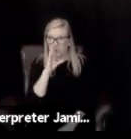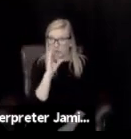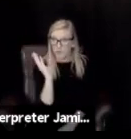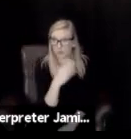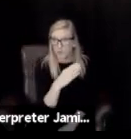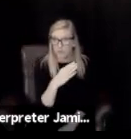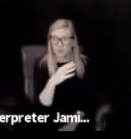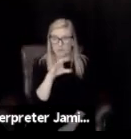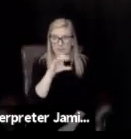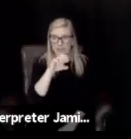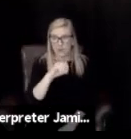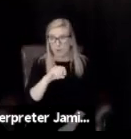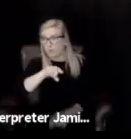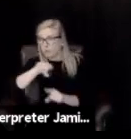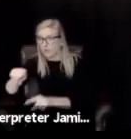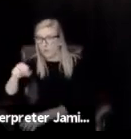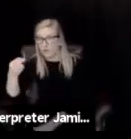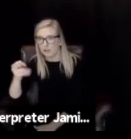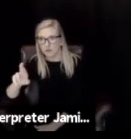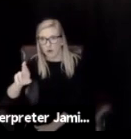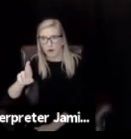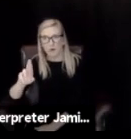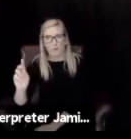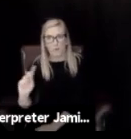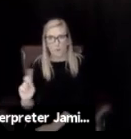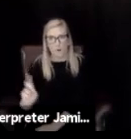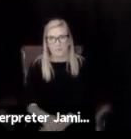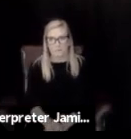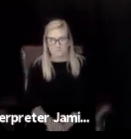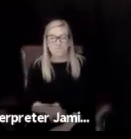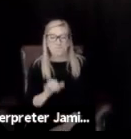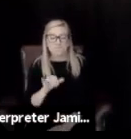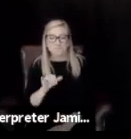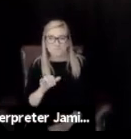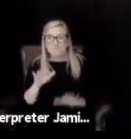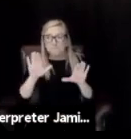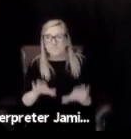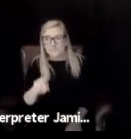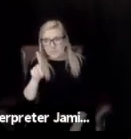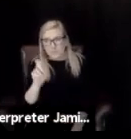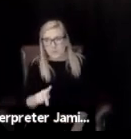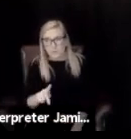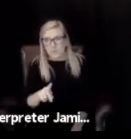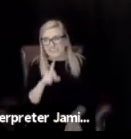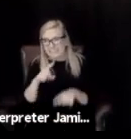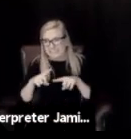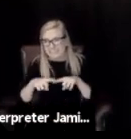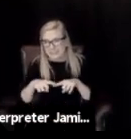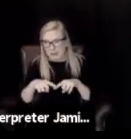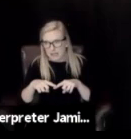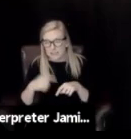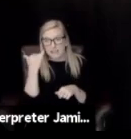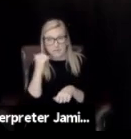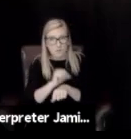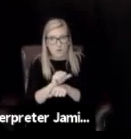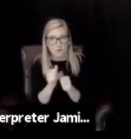the HR first? Great question, and it all depends. So let's say if you're working with a small